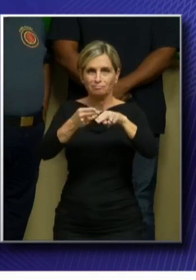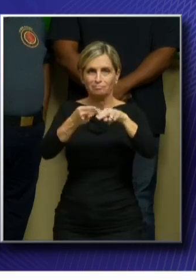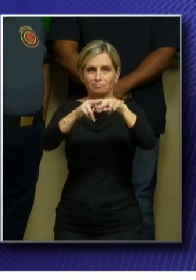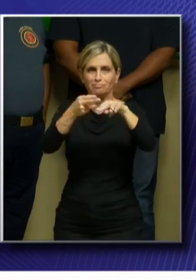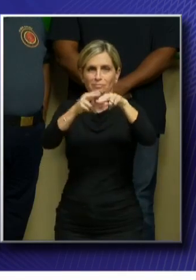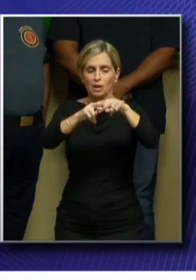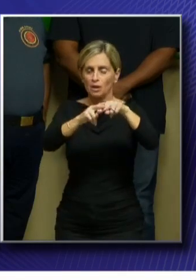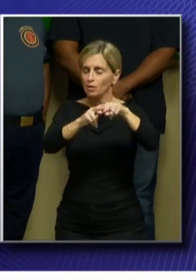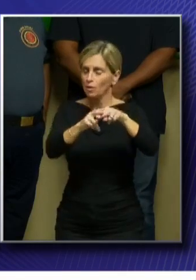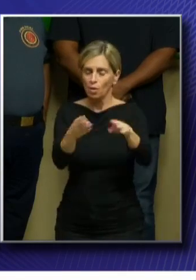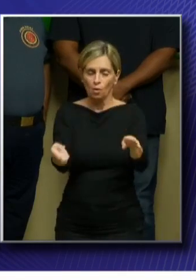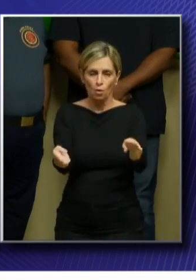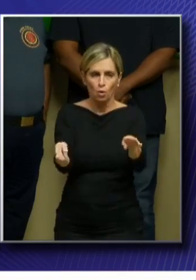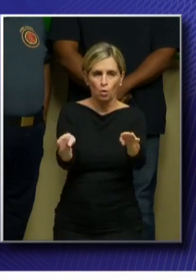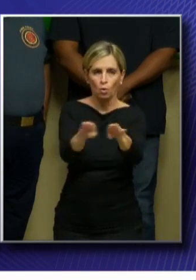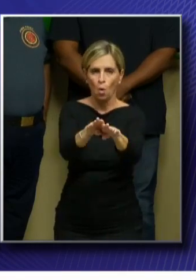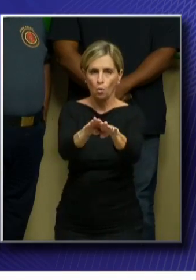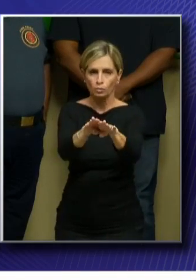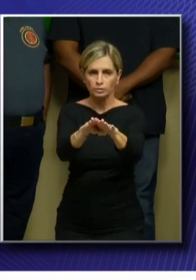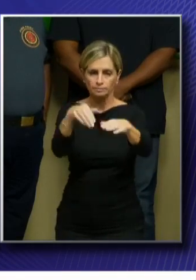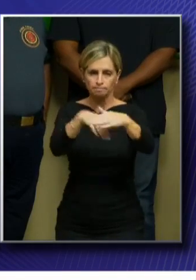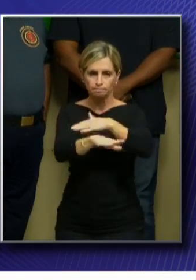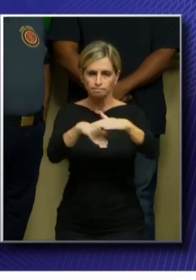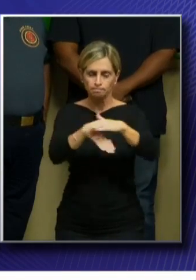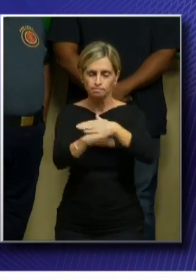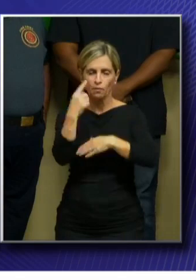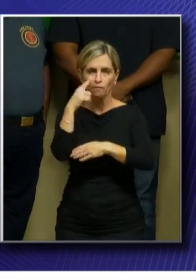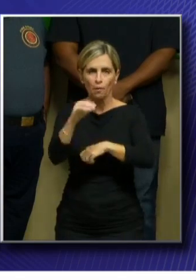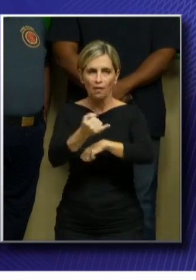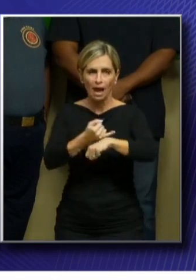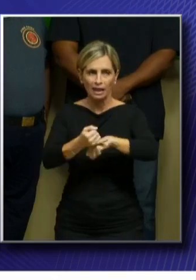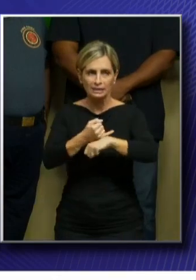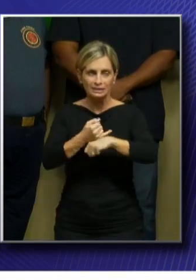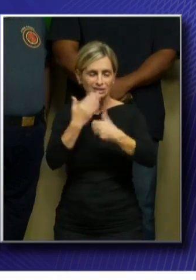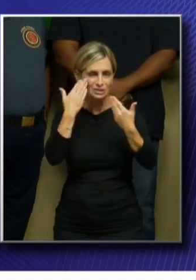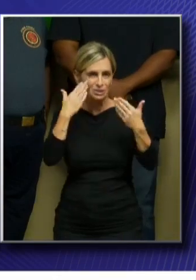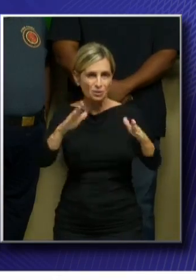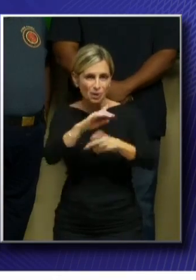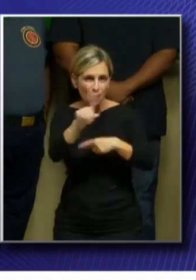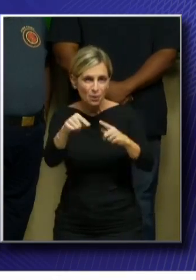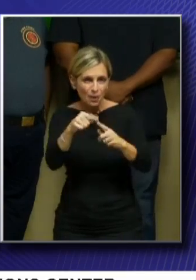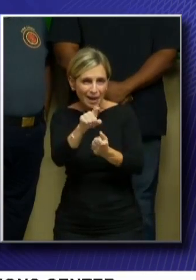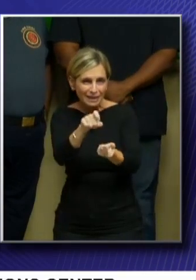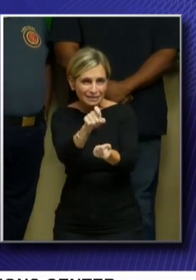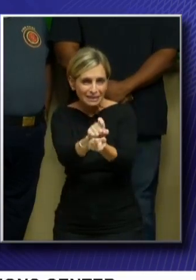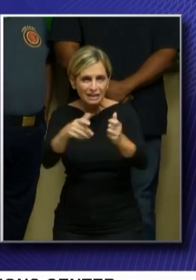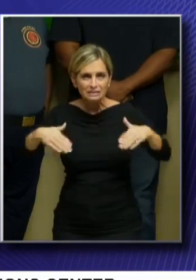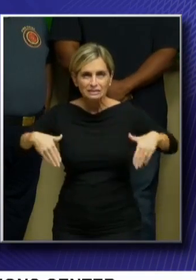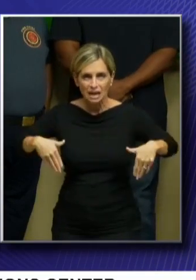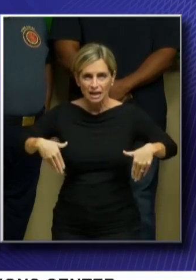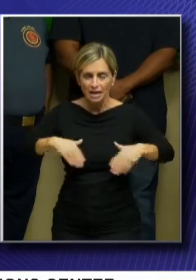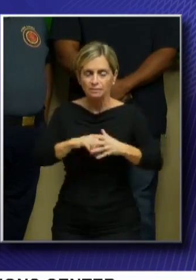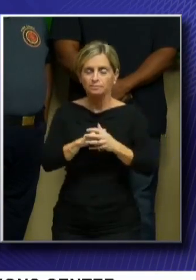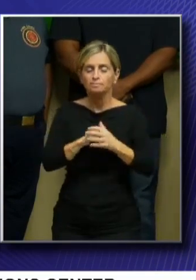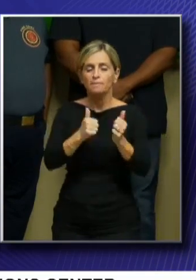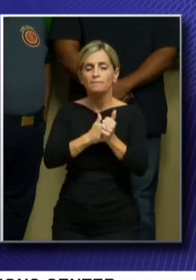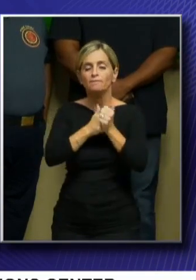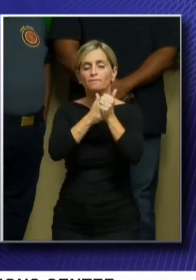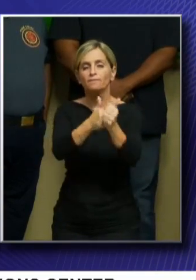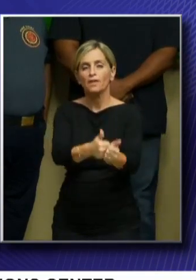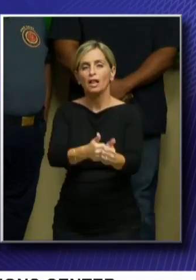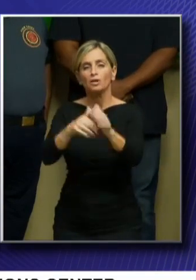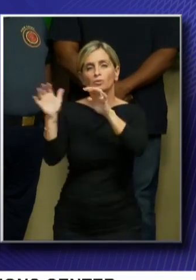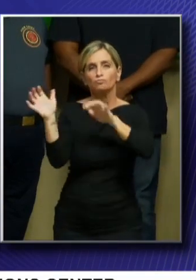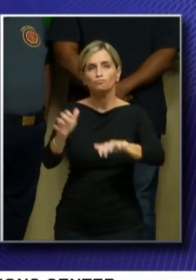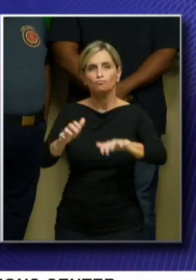We won't know at what time that will occur until we move closer to this weather event. Following the storm, it is very important to let